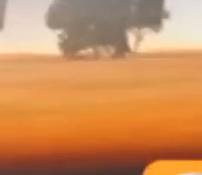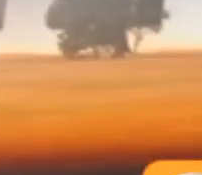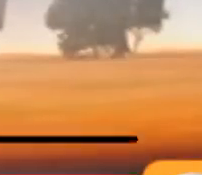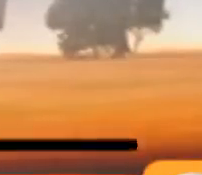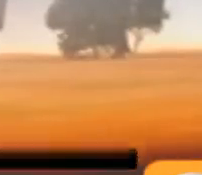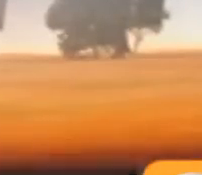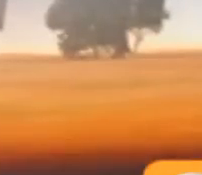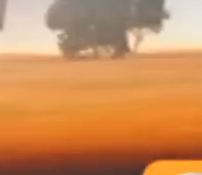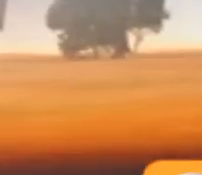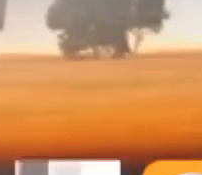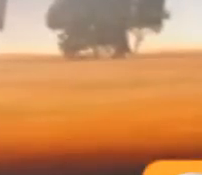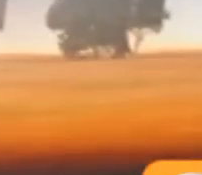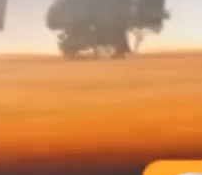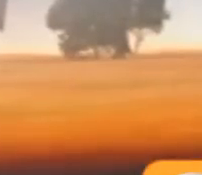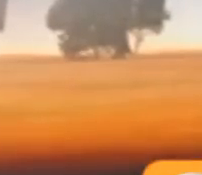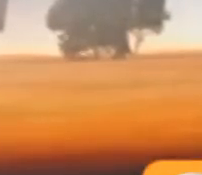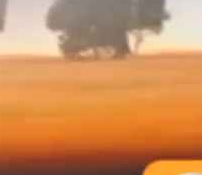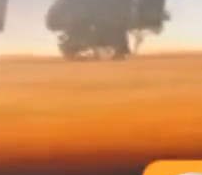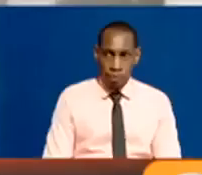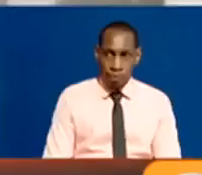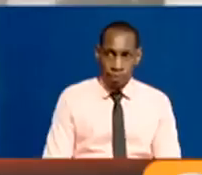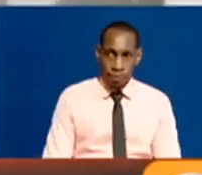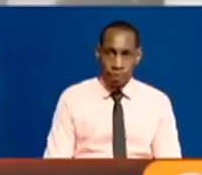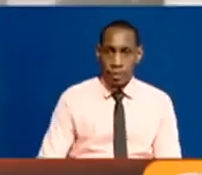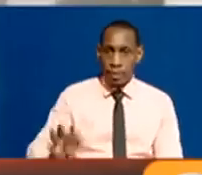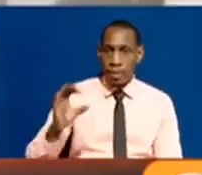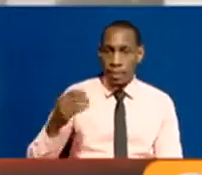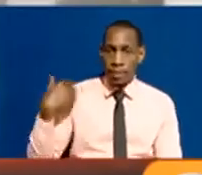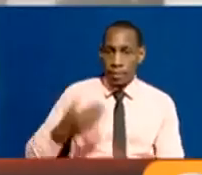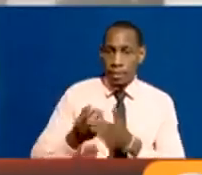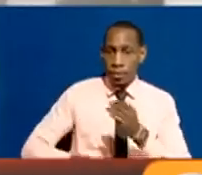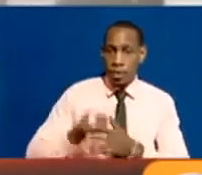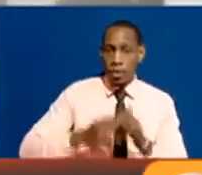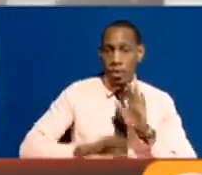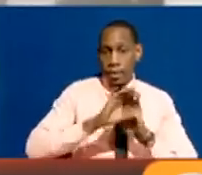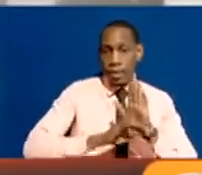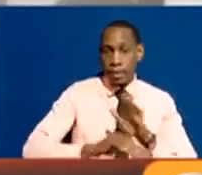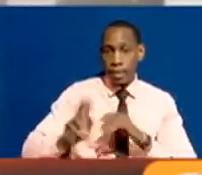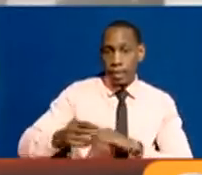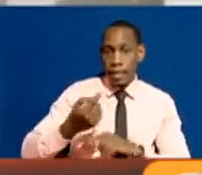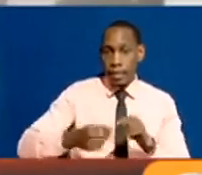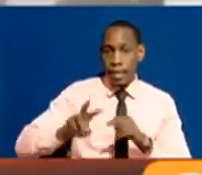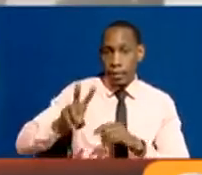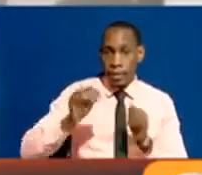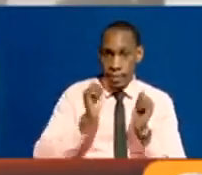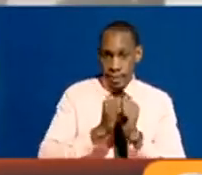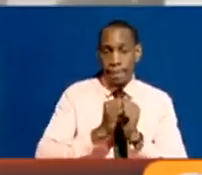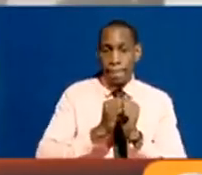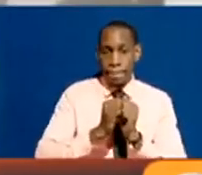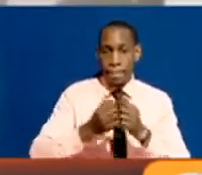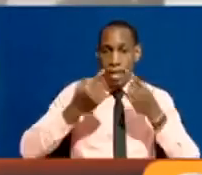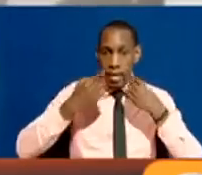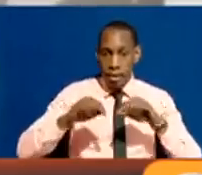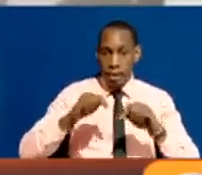On my kicker tonight, the third cabinet since the promulgation of the Constitution of Kenya 2010 was